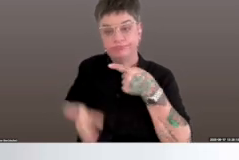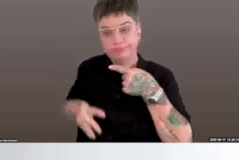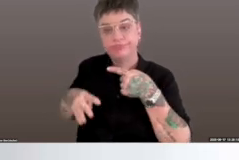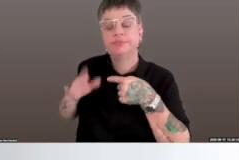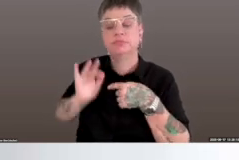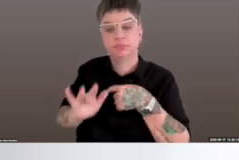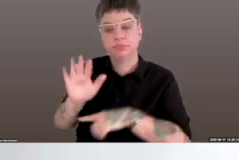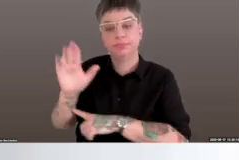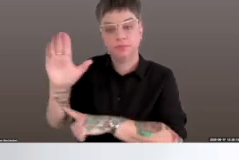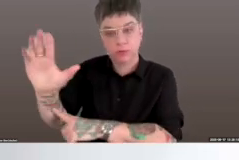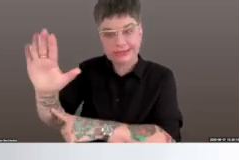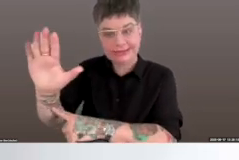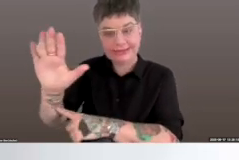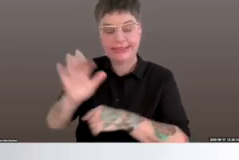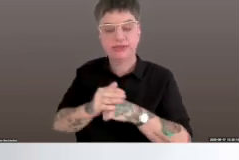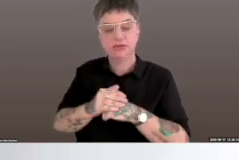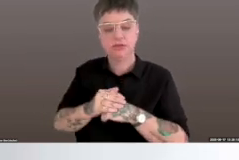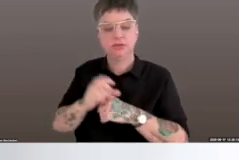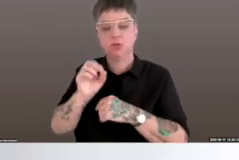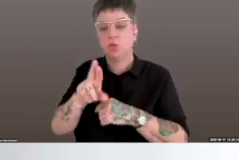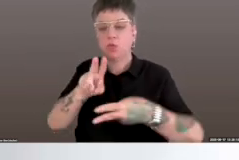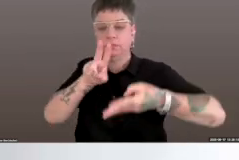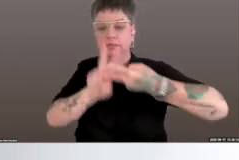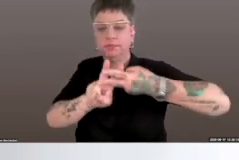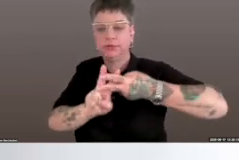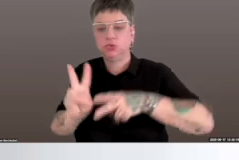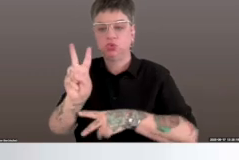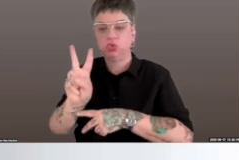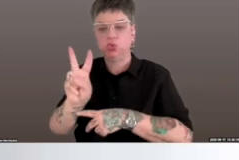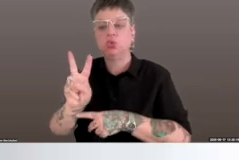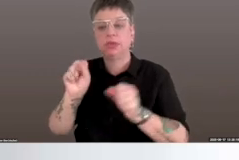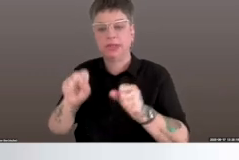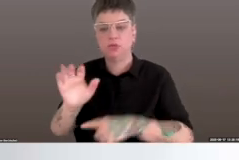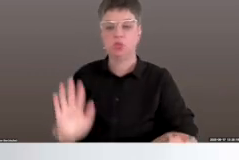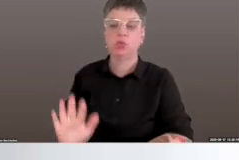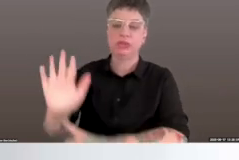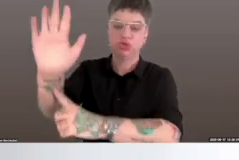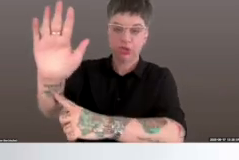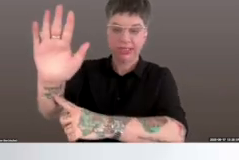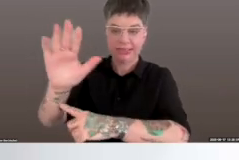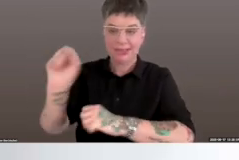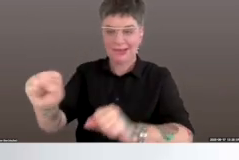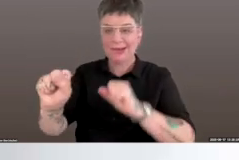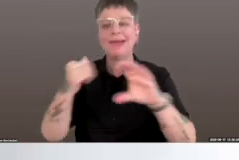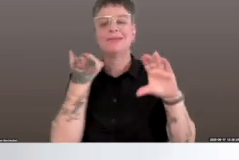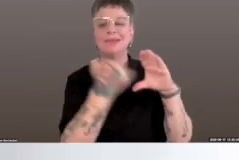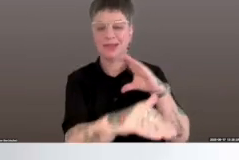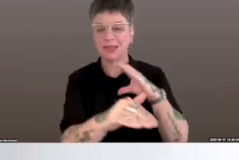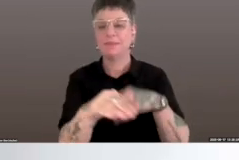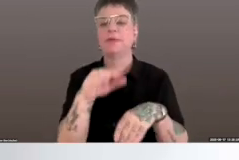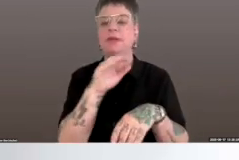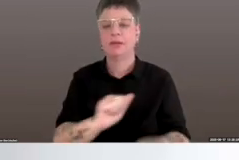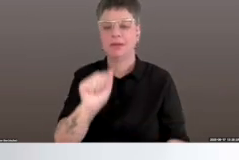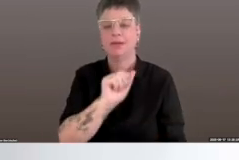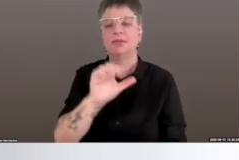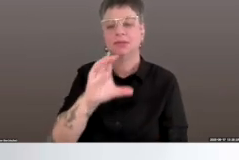phone, press the number 2 to raise *2 to raise your hand. You can also email questions to